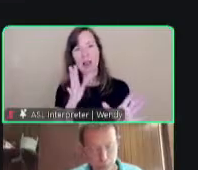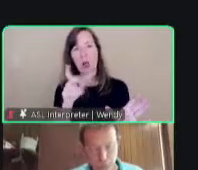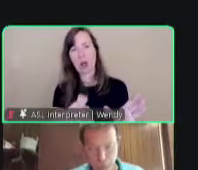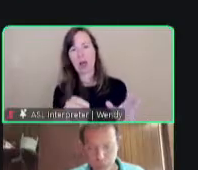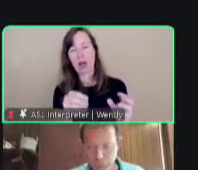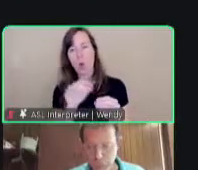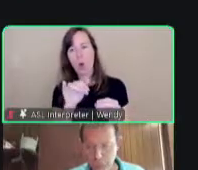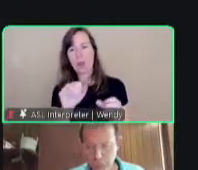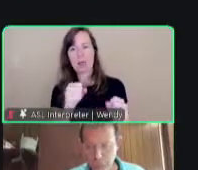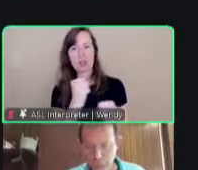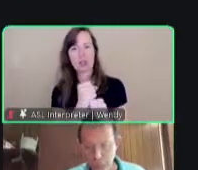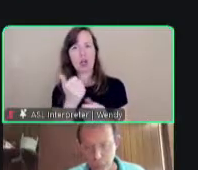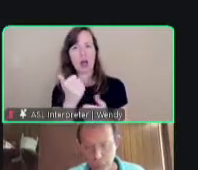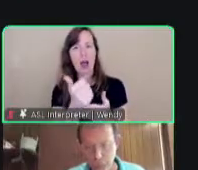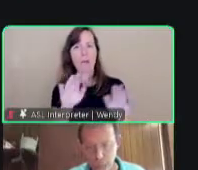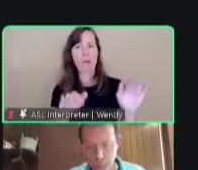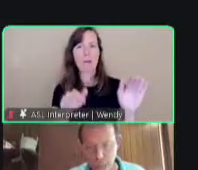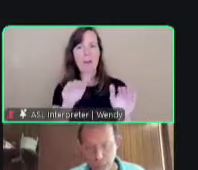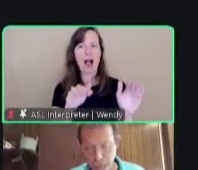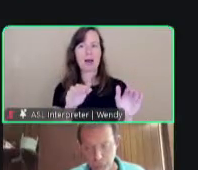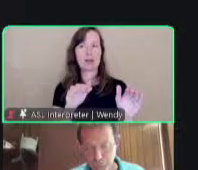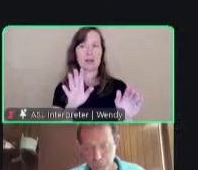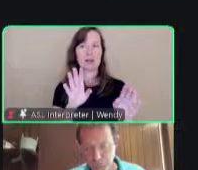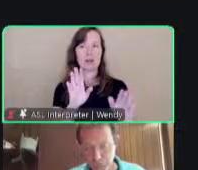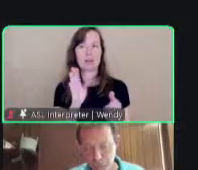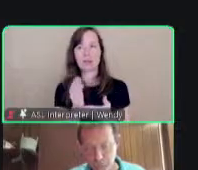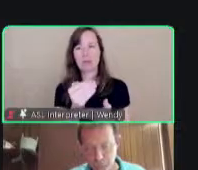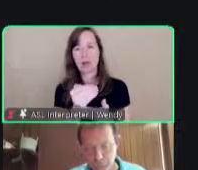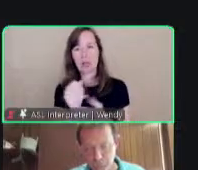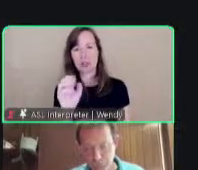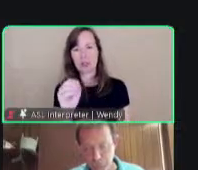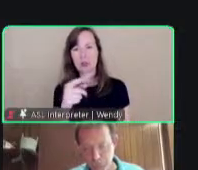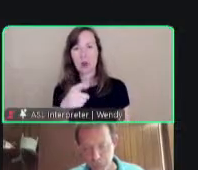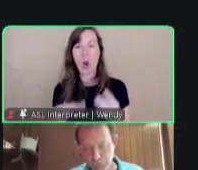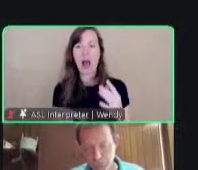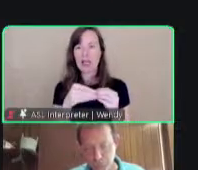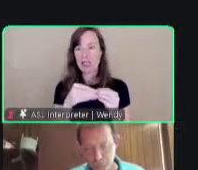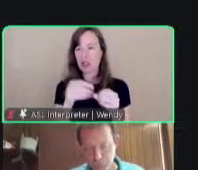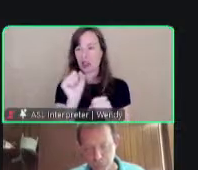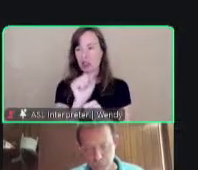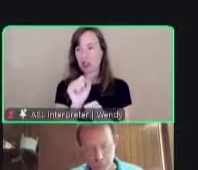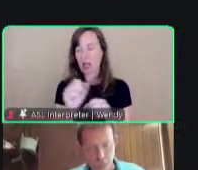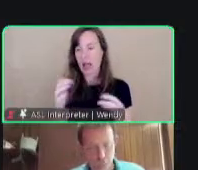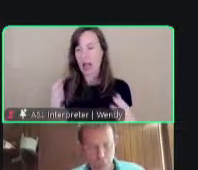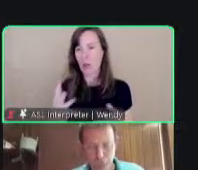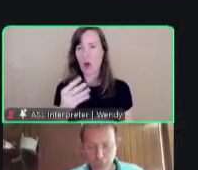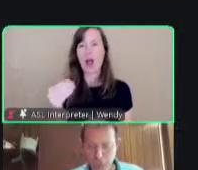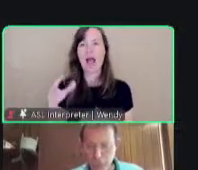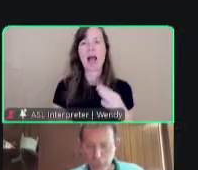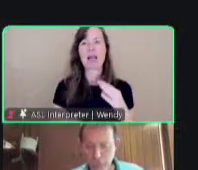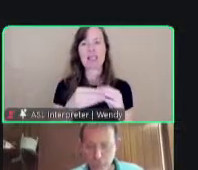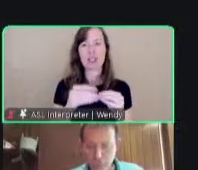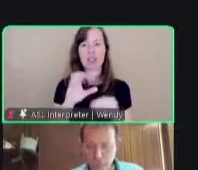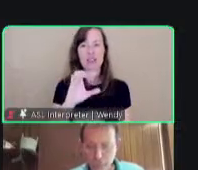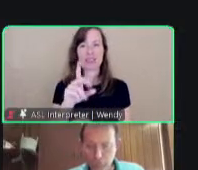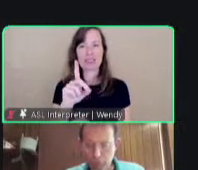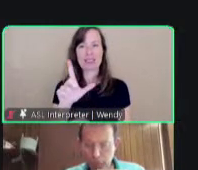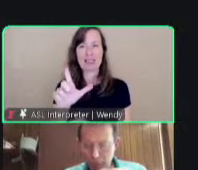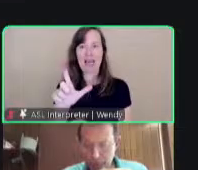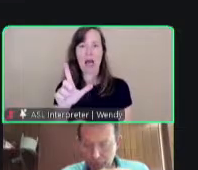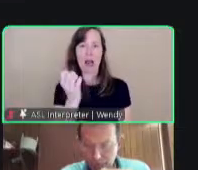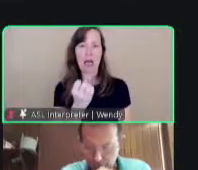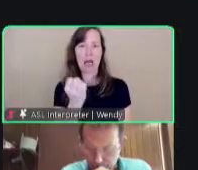And so, we froze an additional labor and an additional CDO equipment